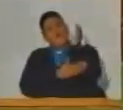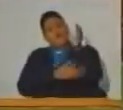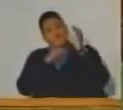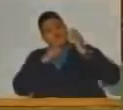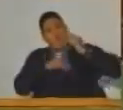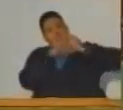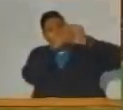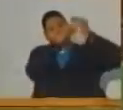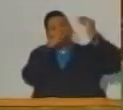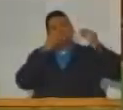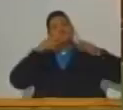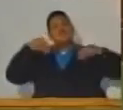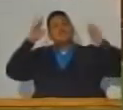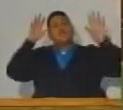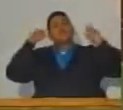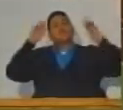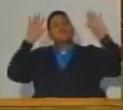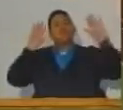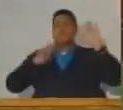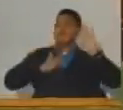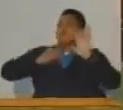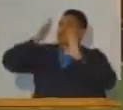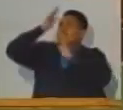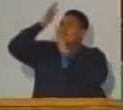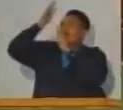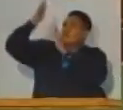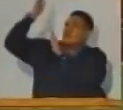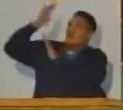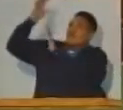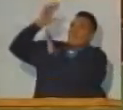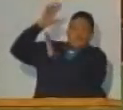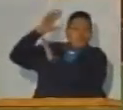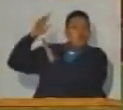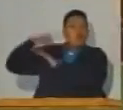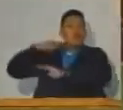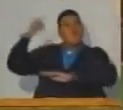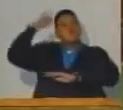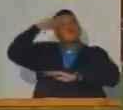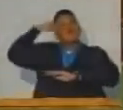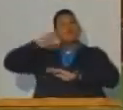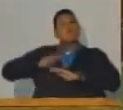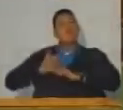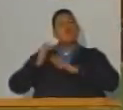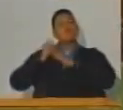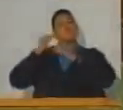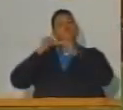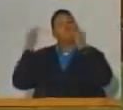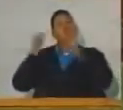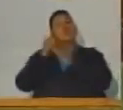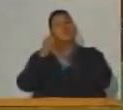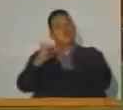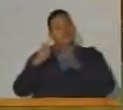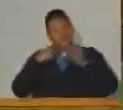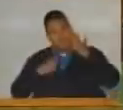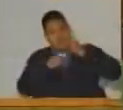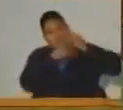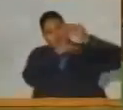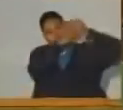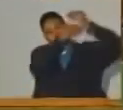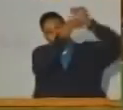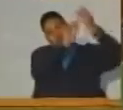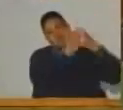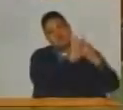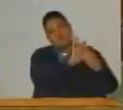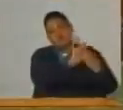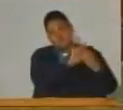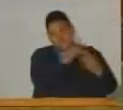the sacrifices of our forefathers and the wisdom of our great leaders. Let us build a